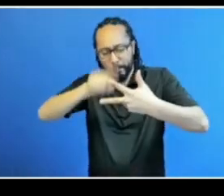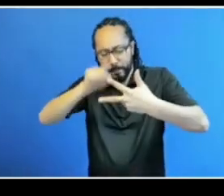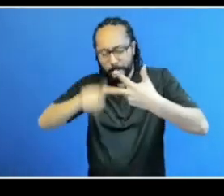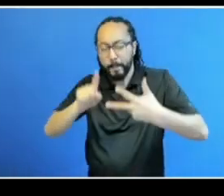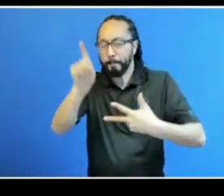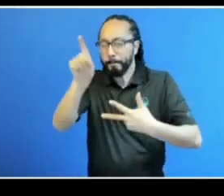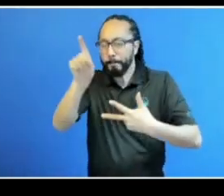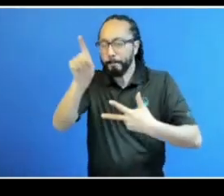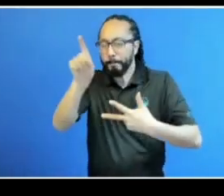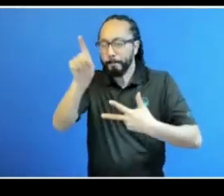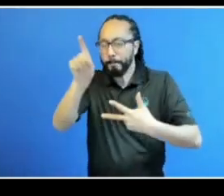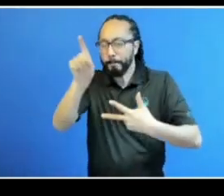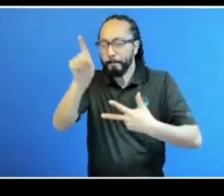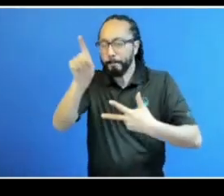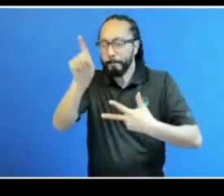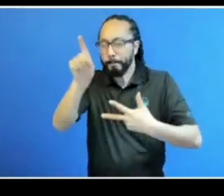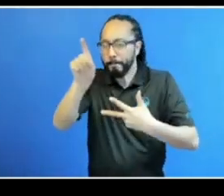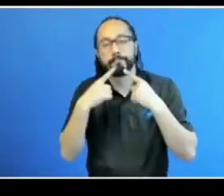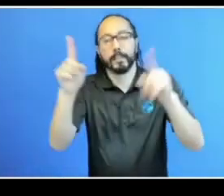entrepreneur?